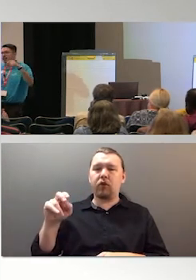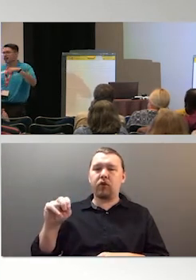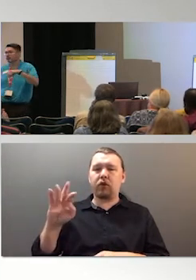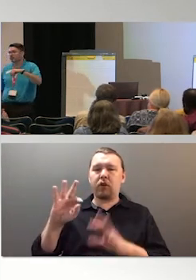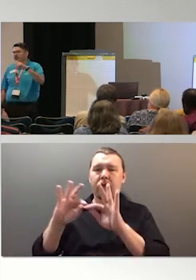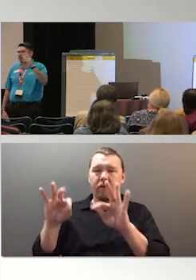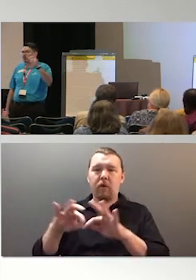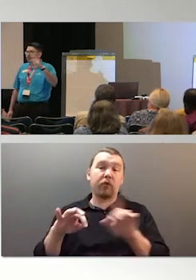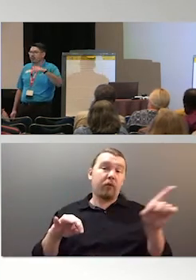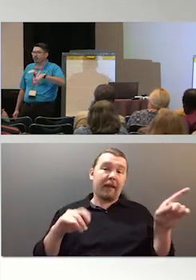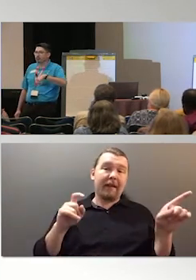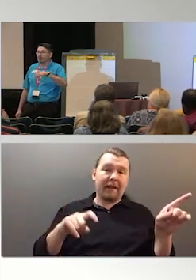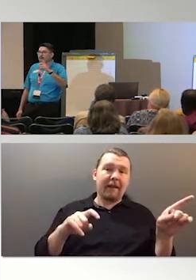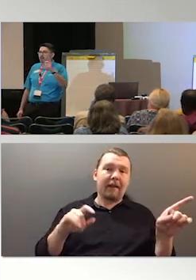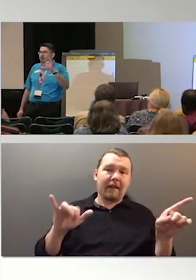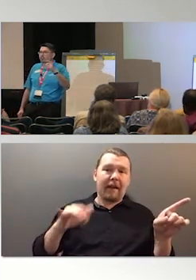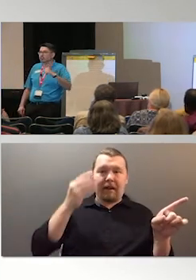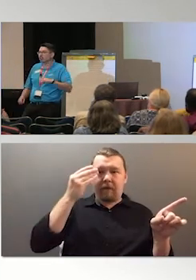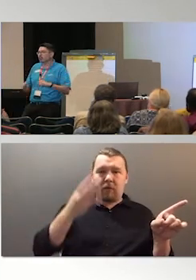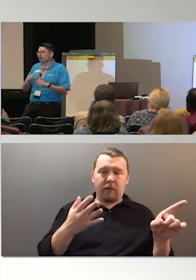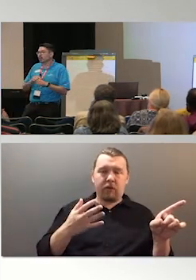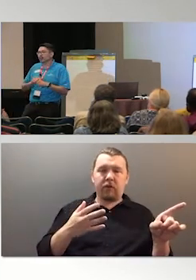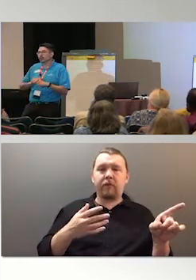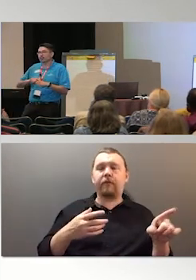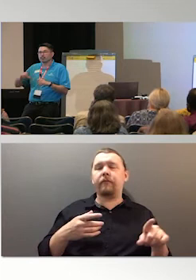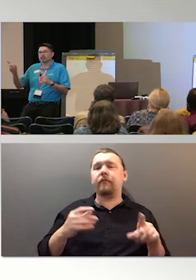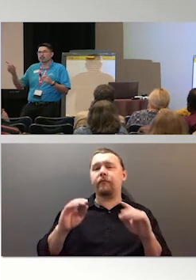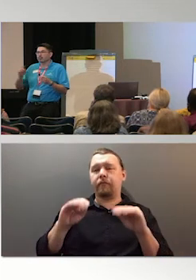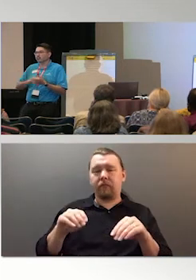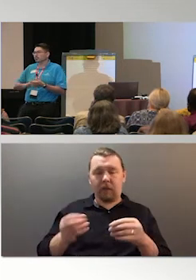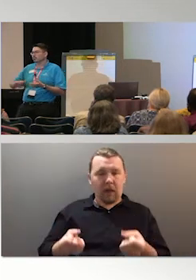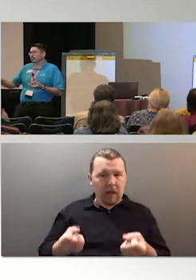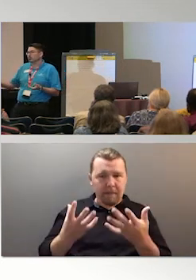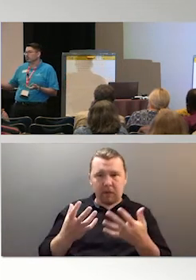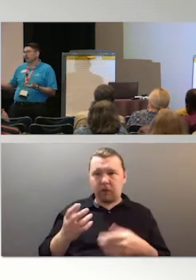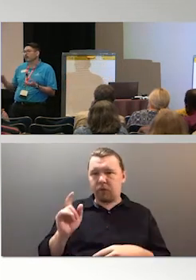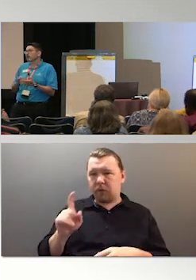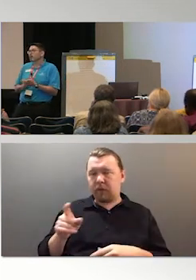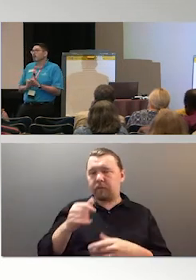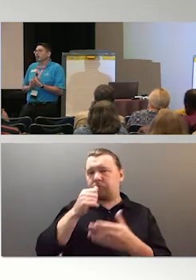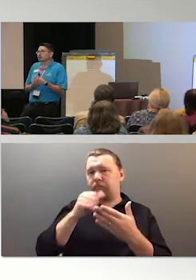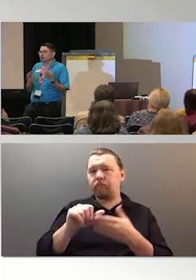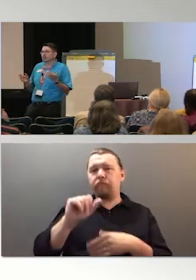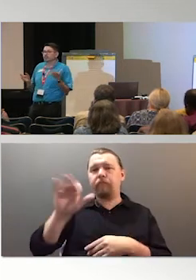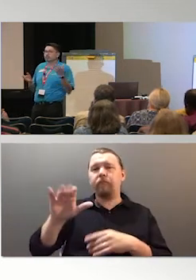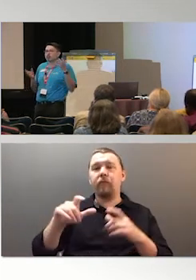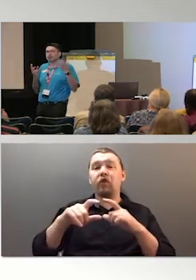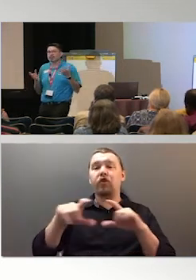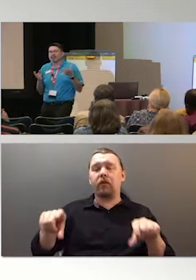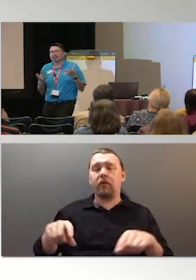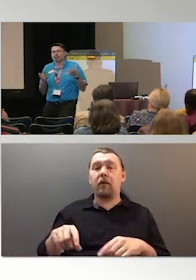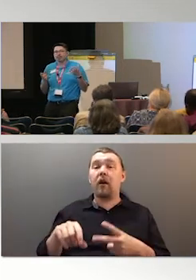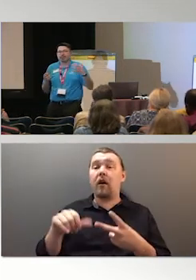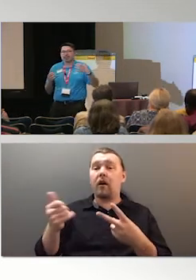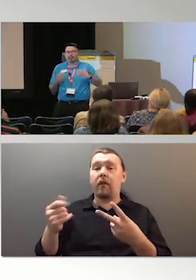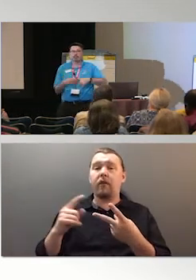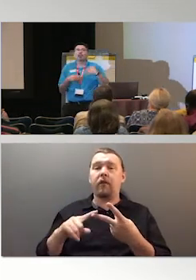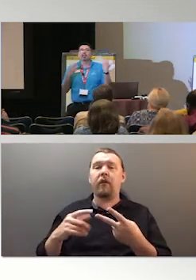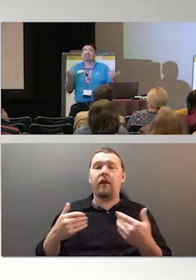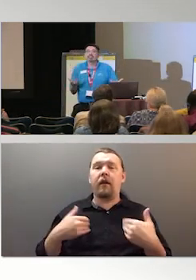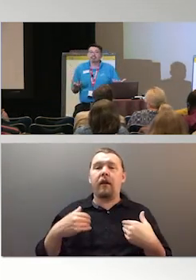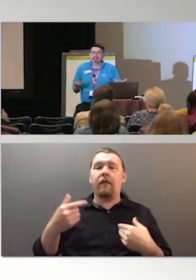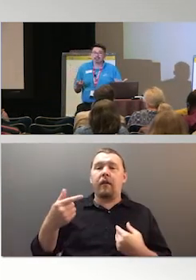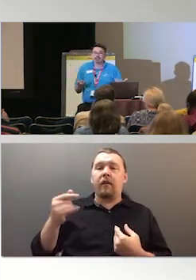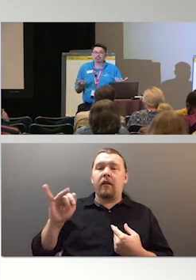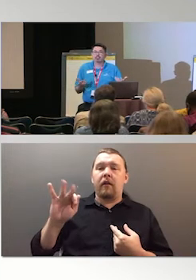going to tell them you put the ABLE account, how much, and it'll give you an address, and you mail in a check. Alternatively, we also have what we call